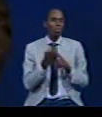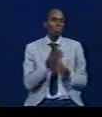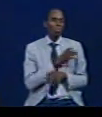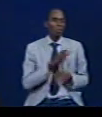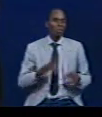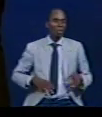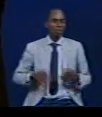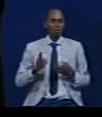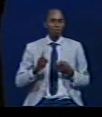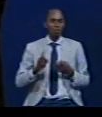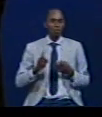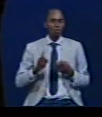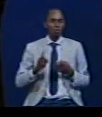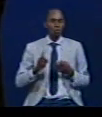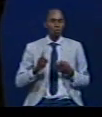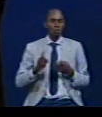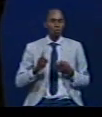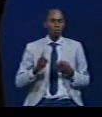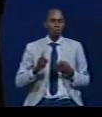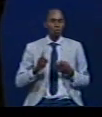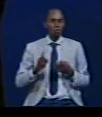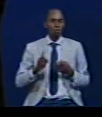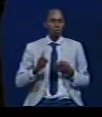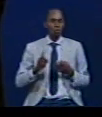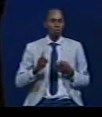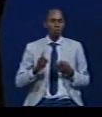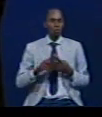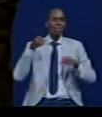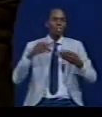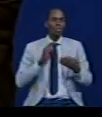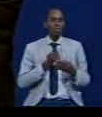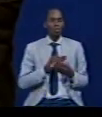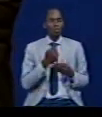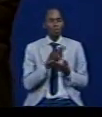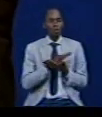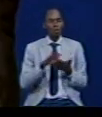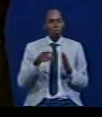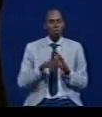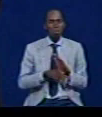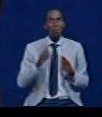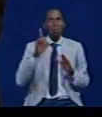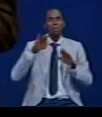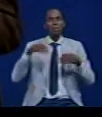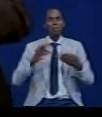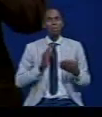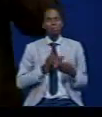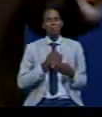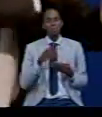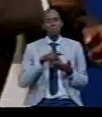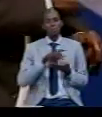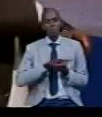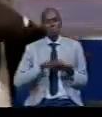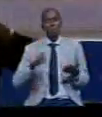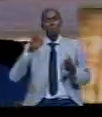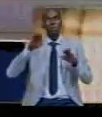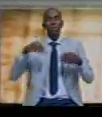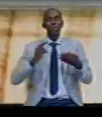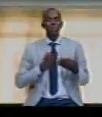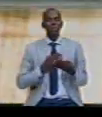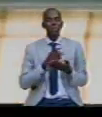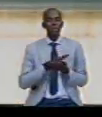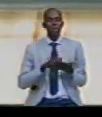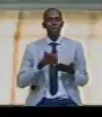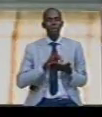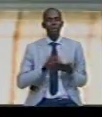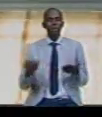redeemed. And it gives us the holiness. It gives us the purity. It gives us the cleansing. Follow peace with all men.